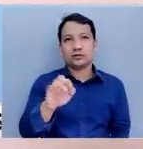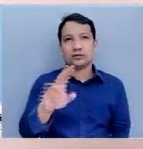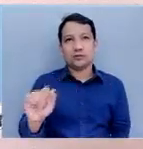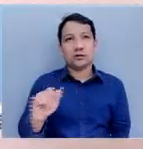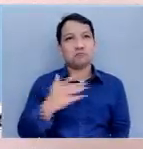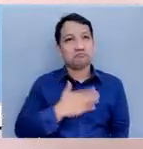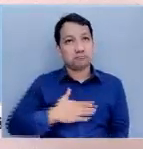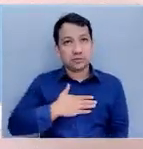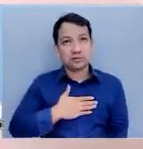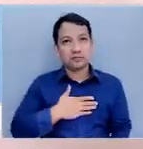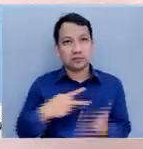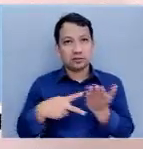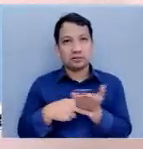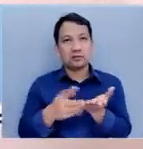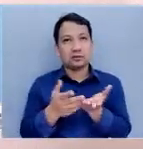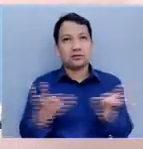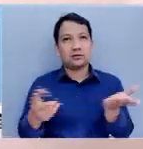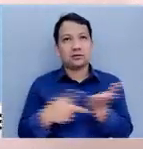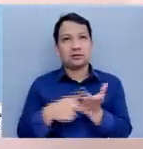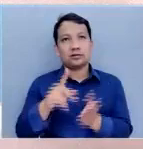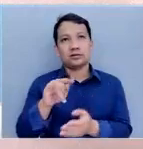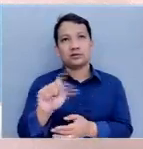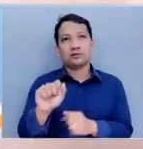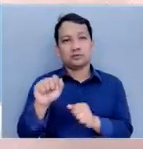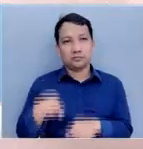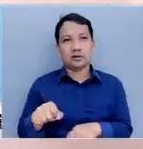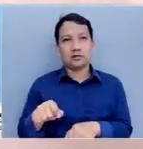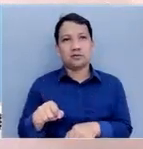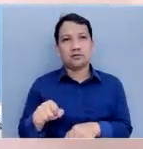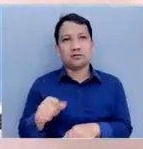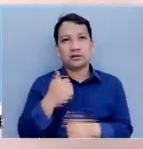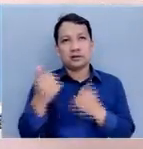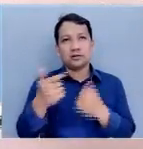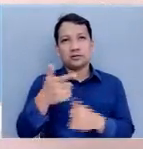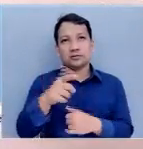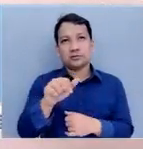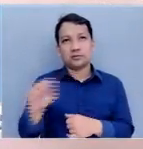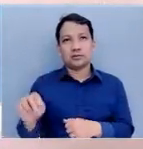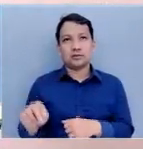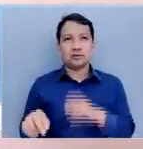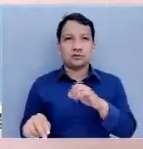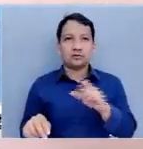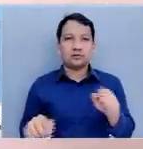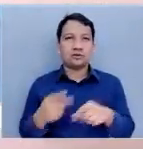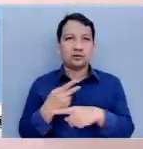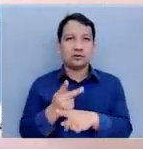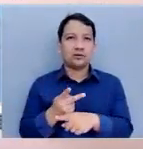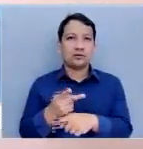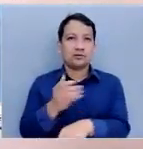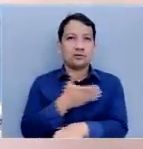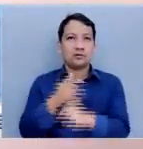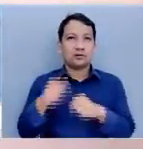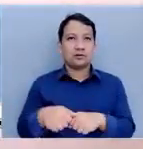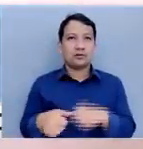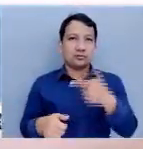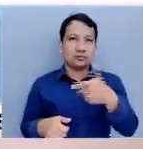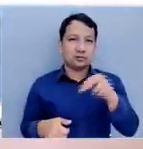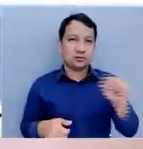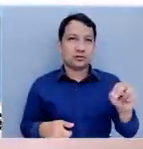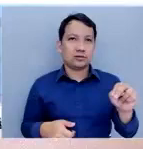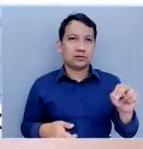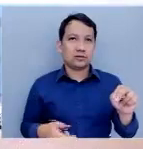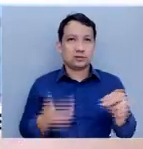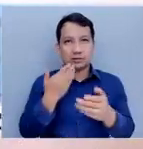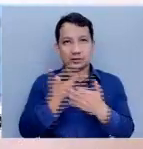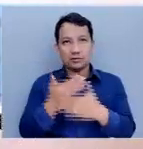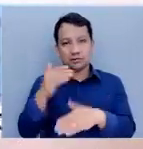get your tickets. Ticketnet, and I want to give a big shout out to GNN and Cornerstone for producing the concert. GNN, gandang gabi